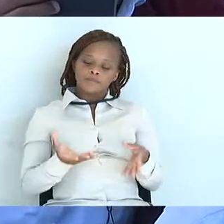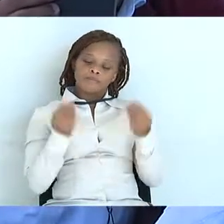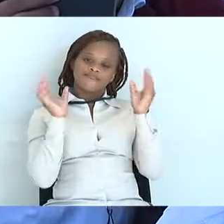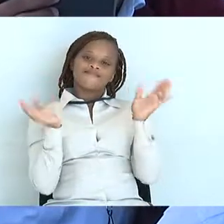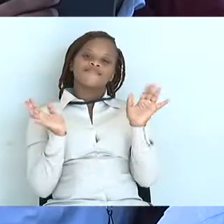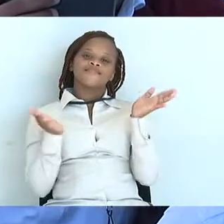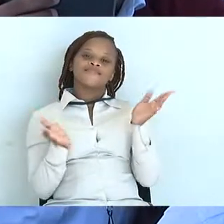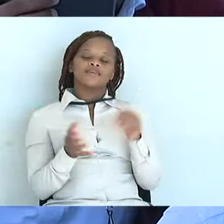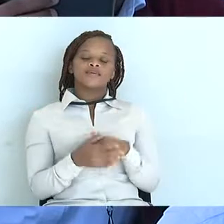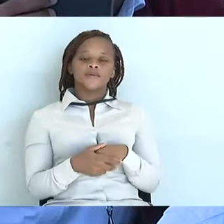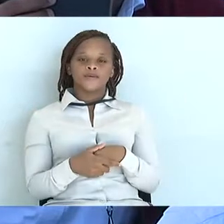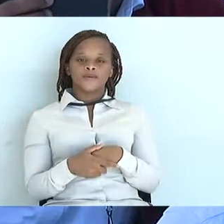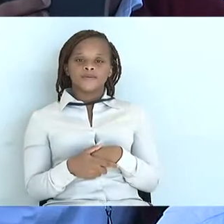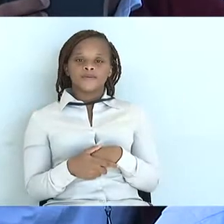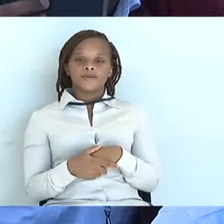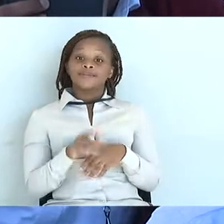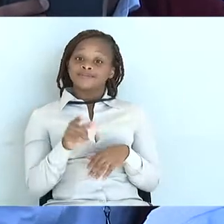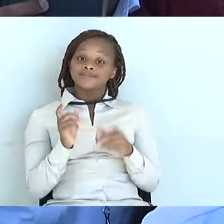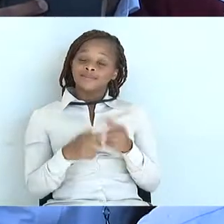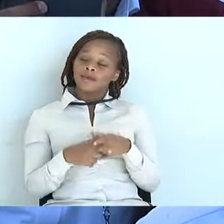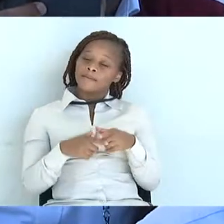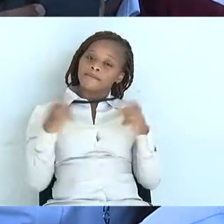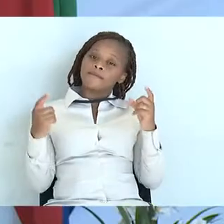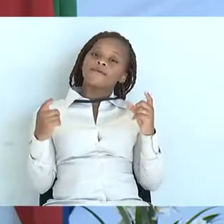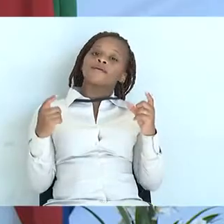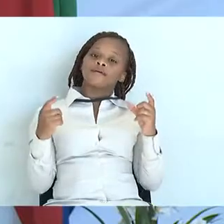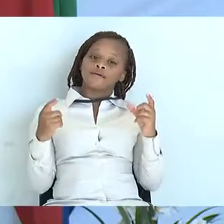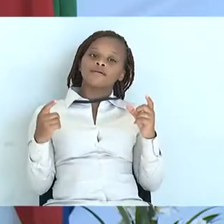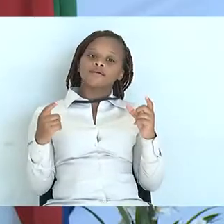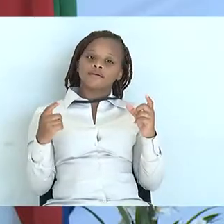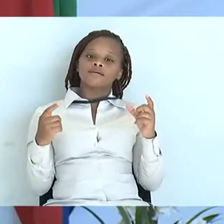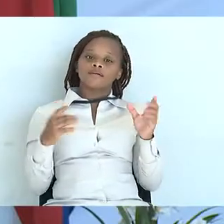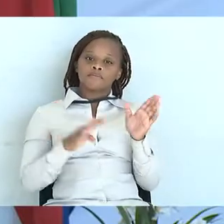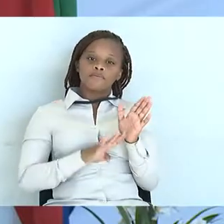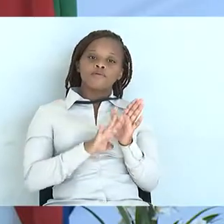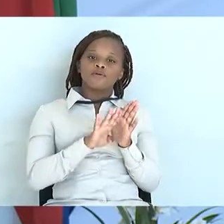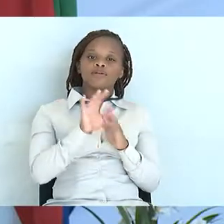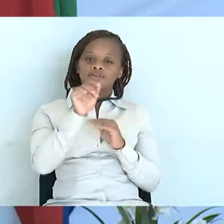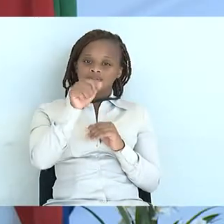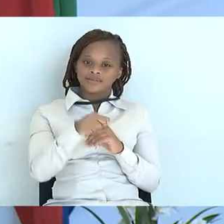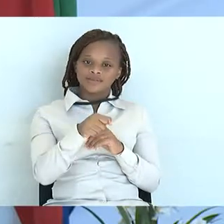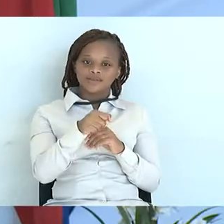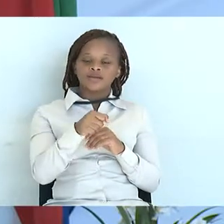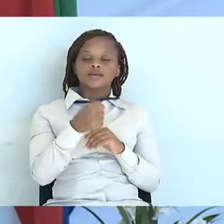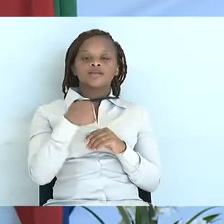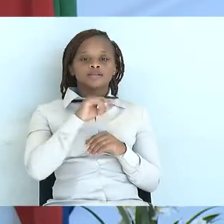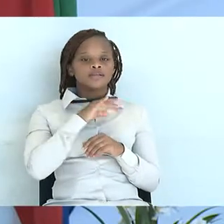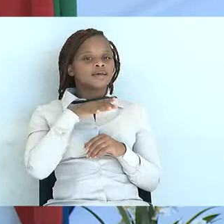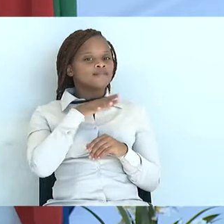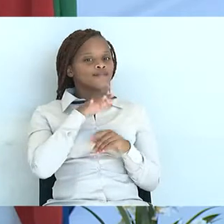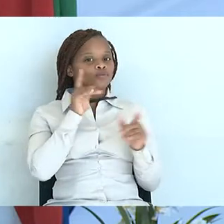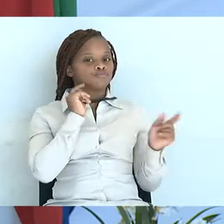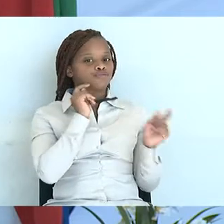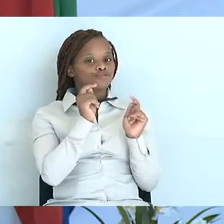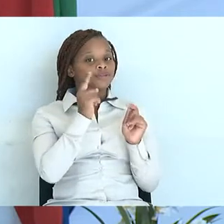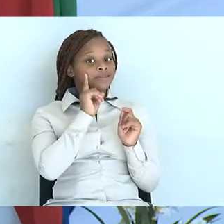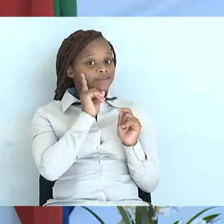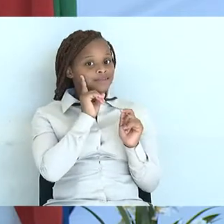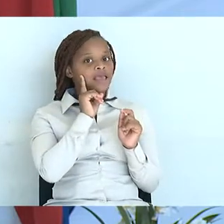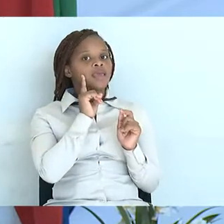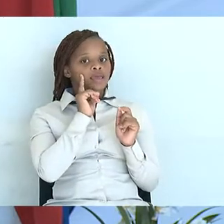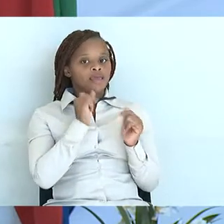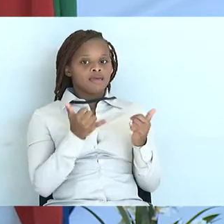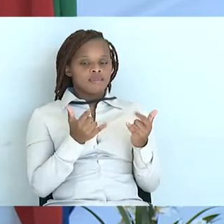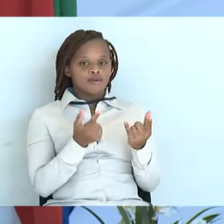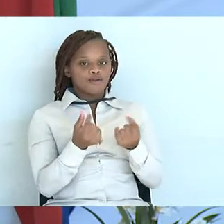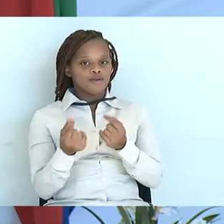Which is a huge progress going forward. And I must also report that we